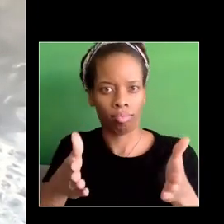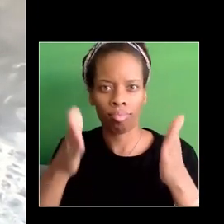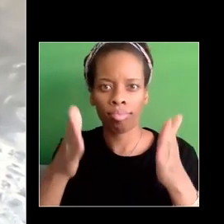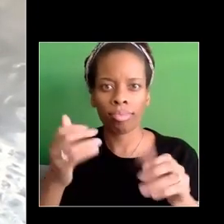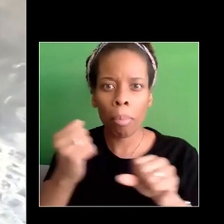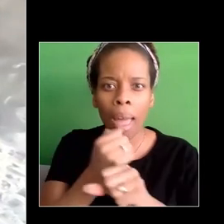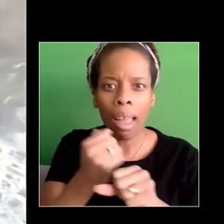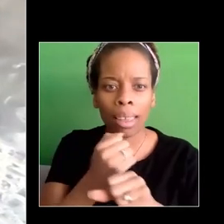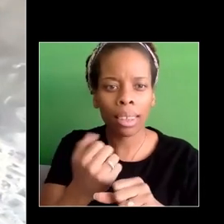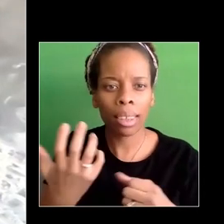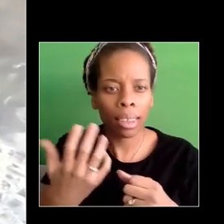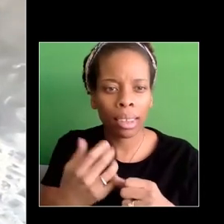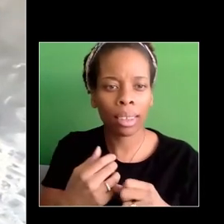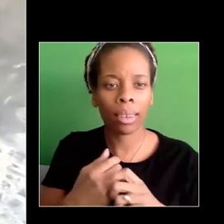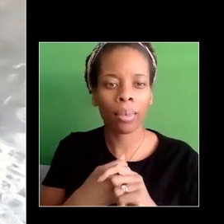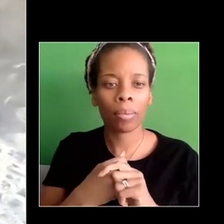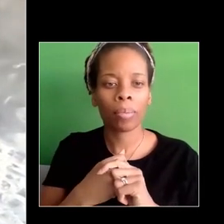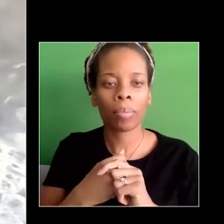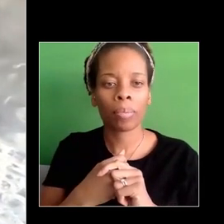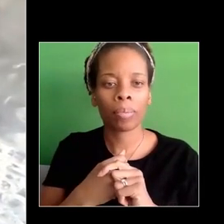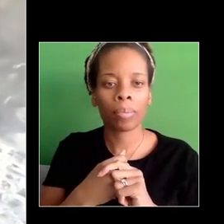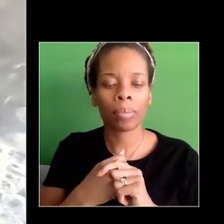It's strange. I think